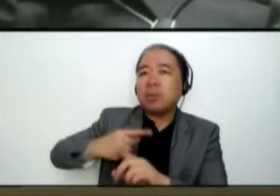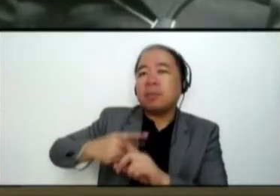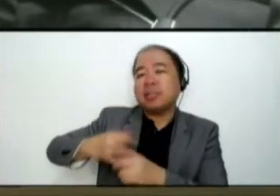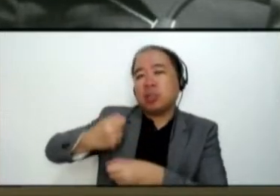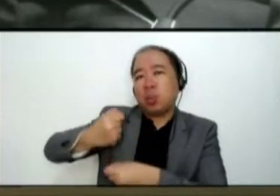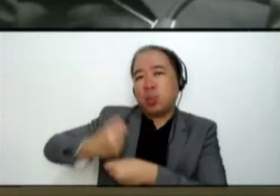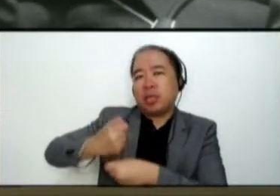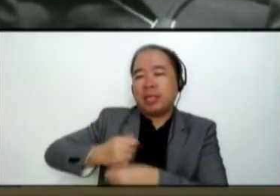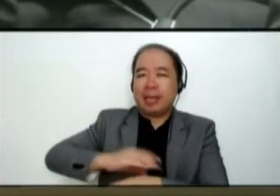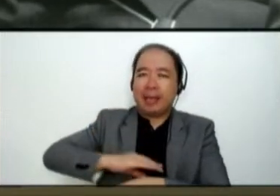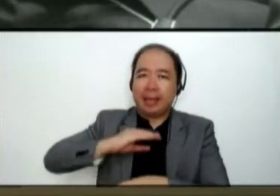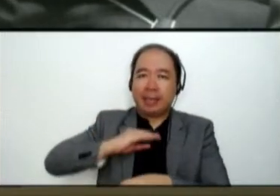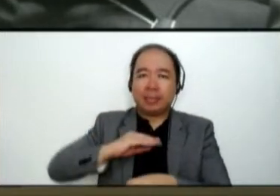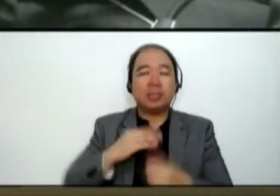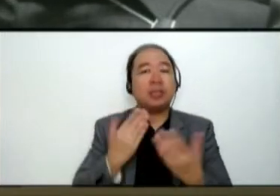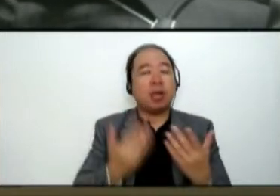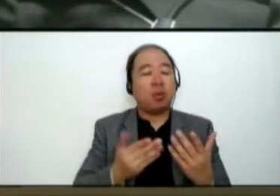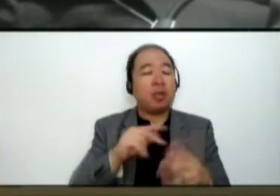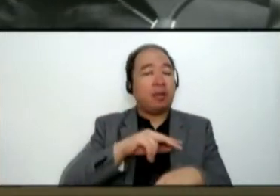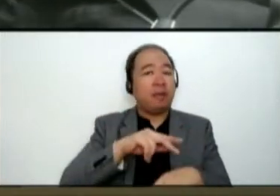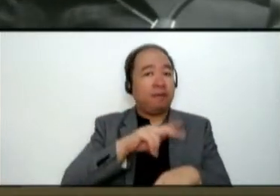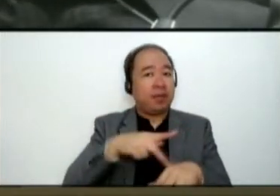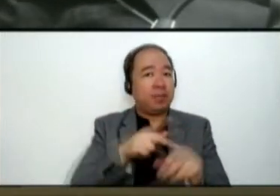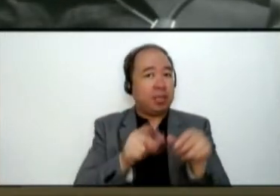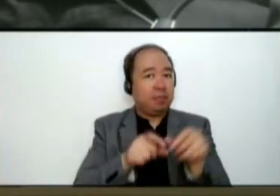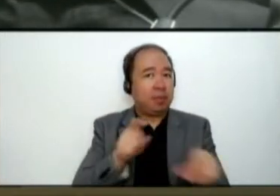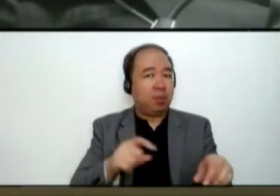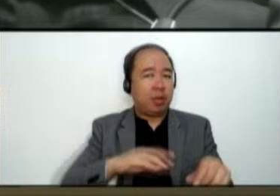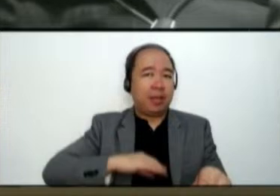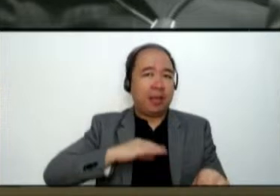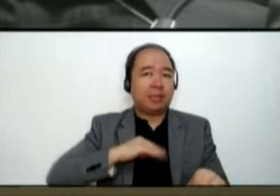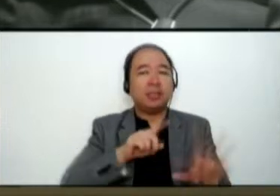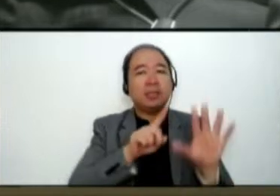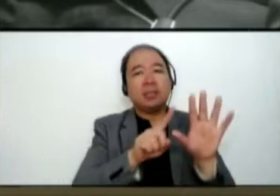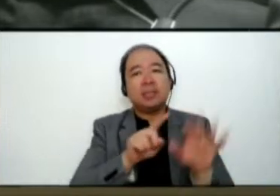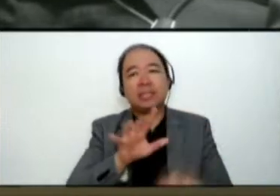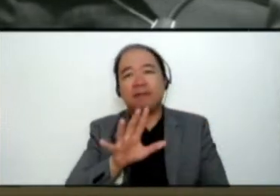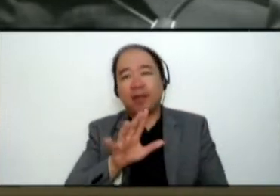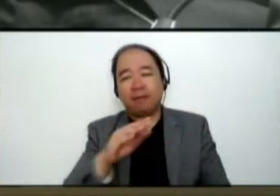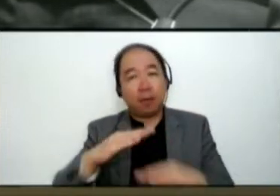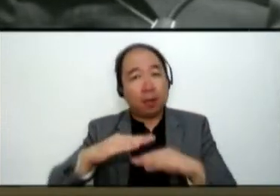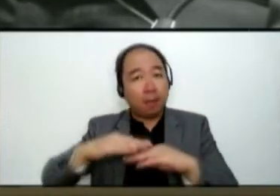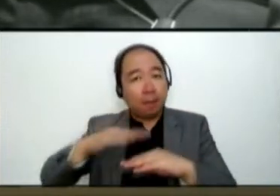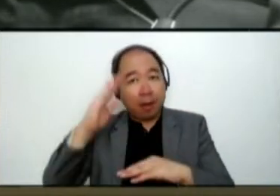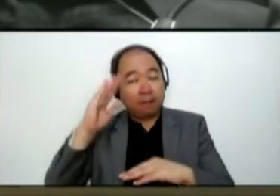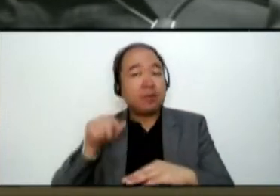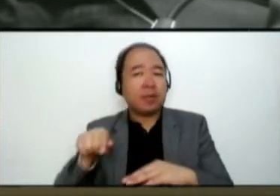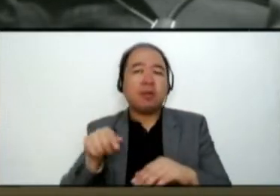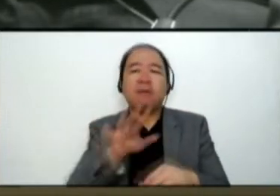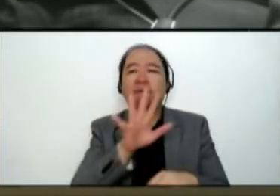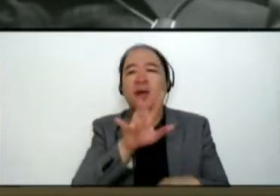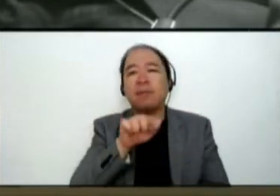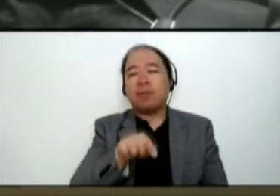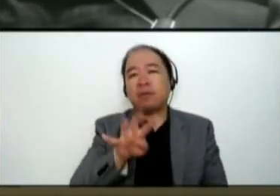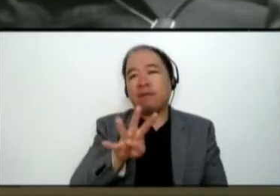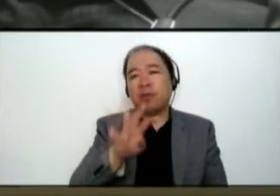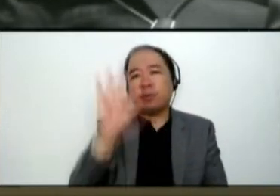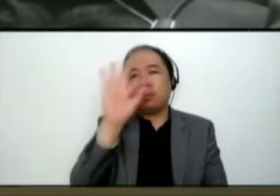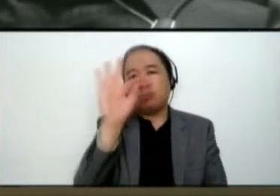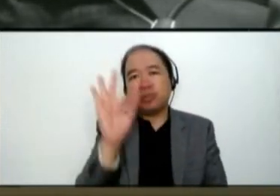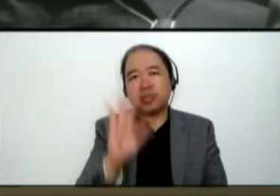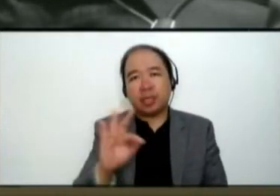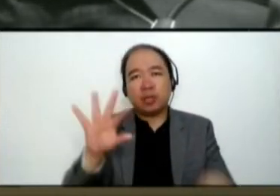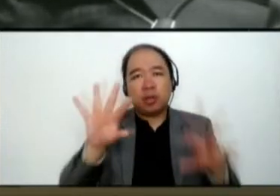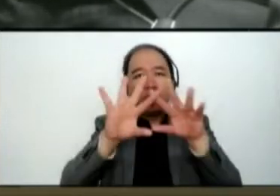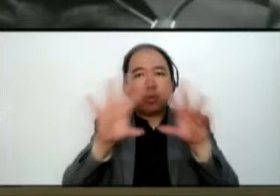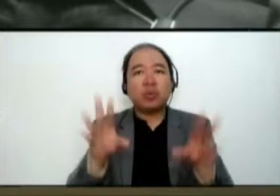aged 65 years old and above comprise 5.4% of the total Philippine population. A